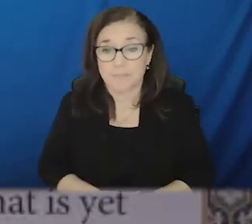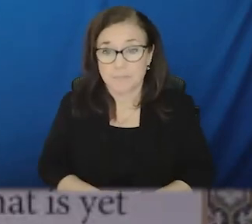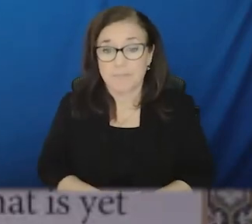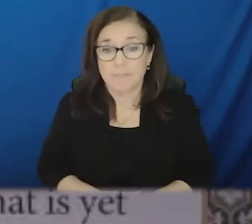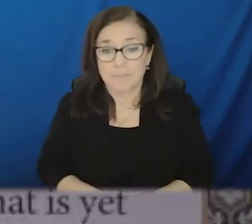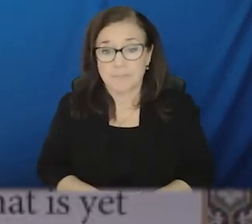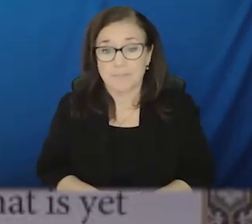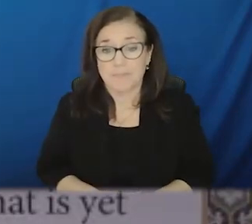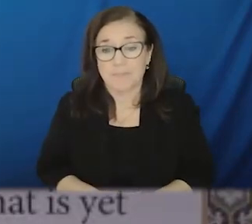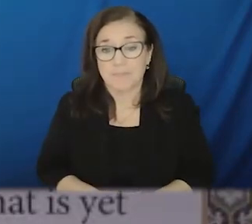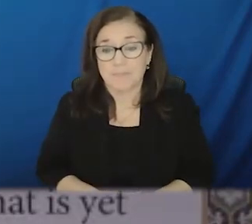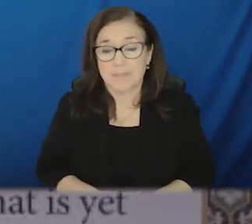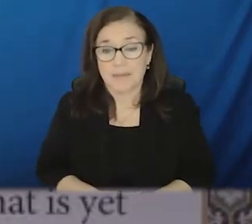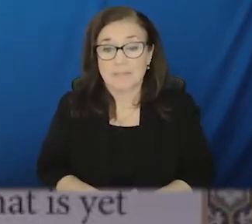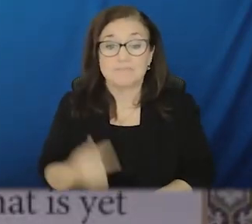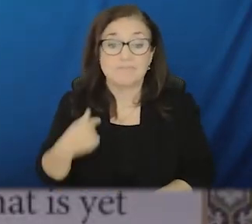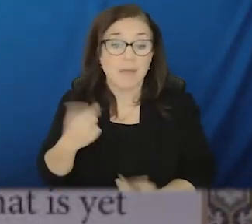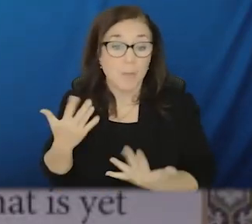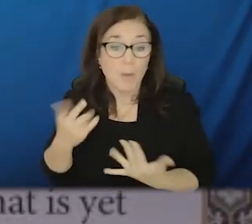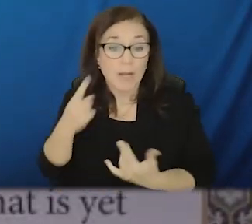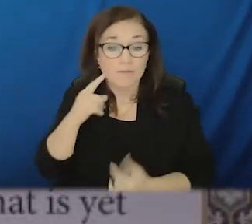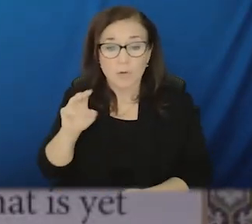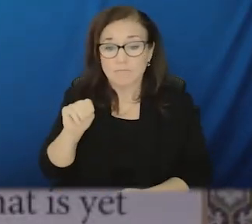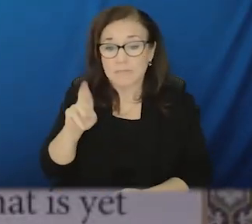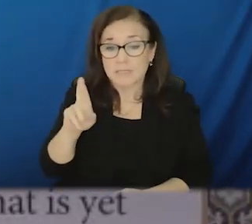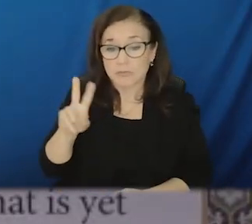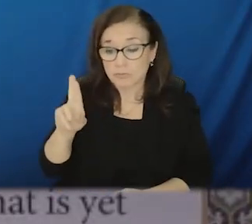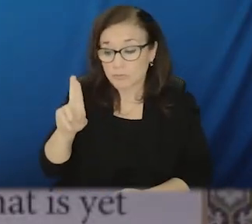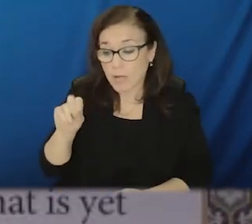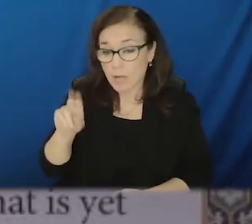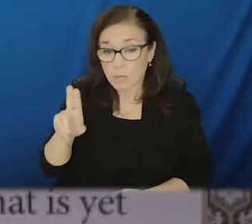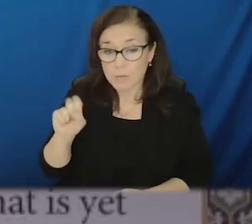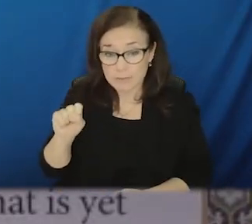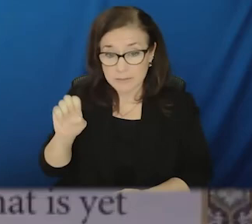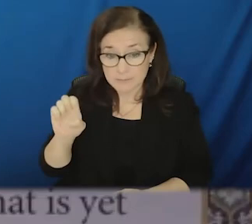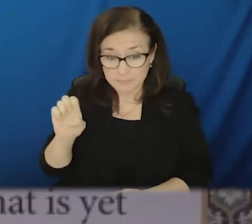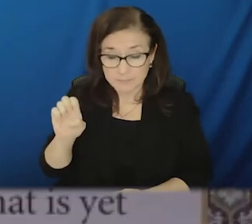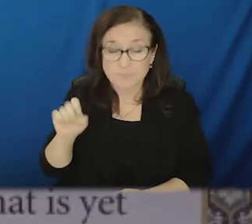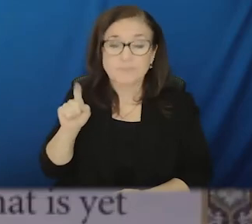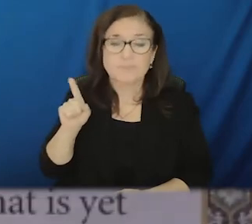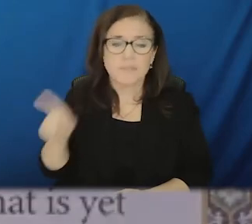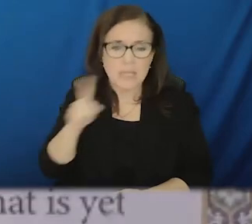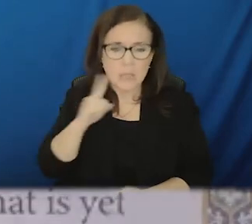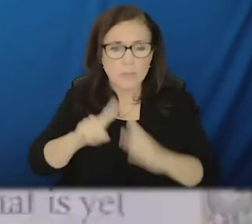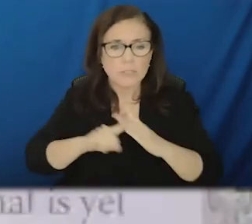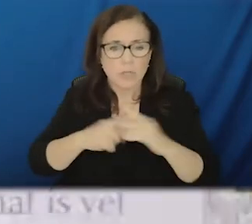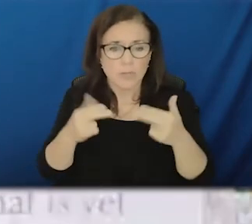for Mr. Rouse to start the presentation.